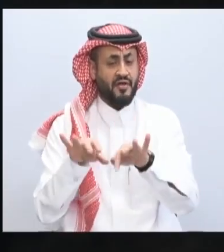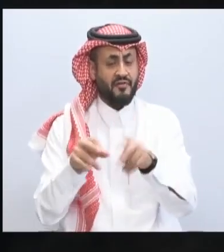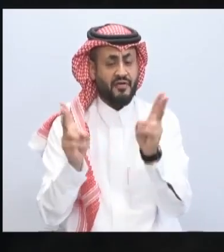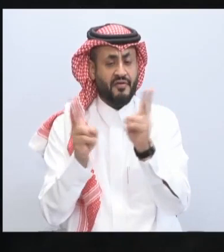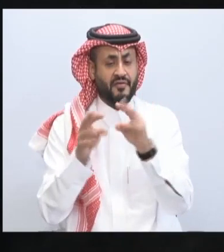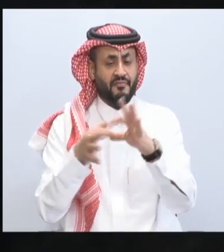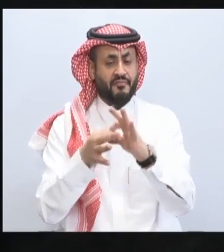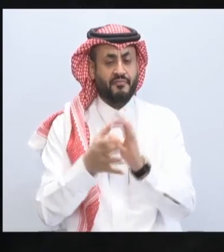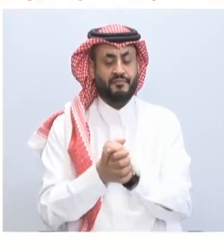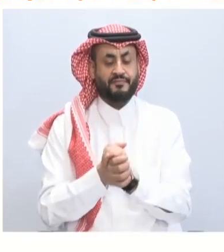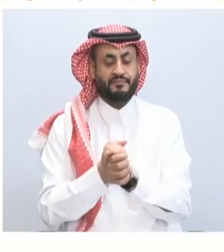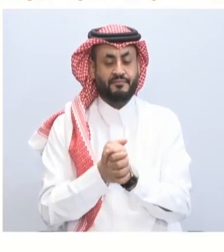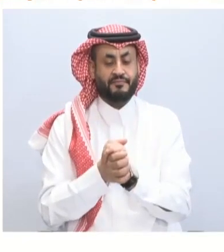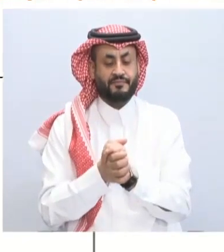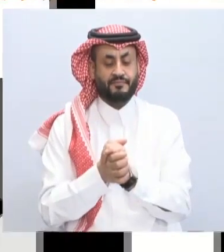see.